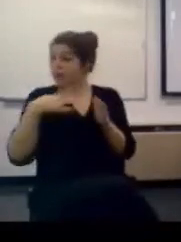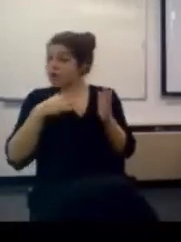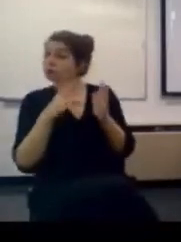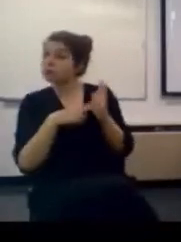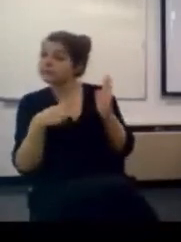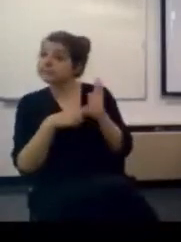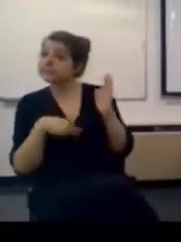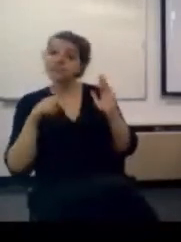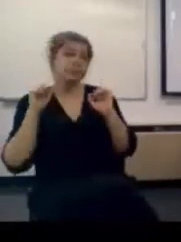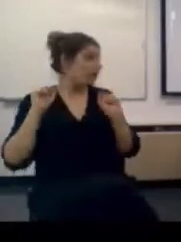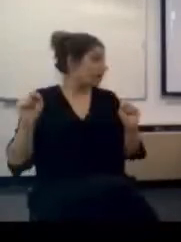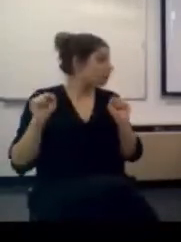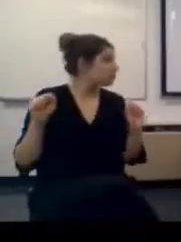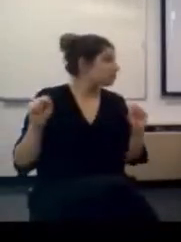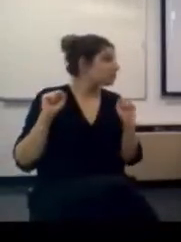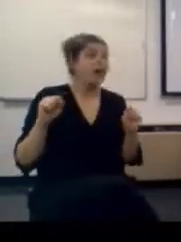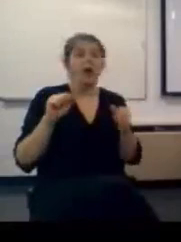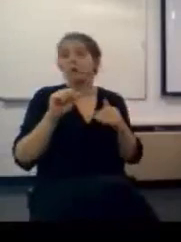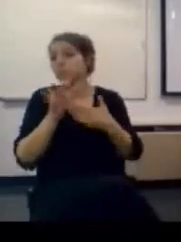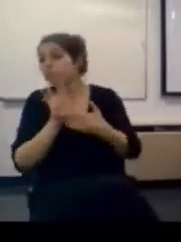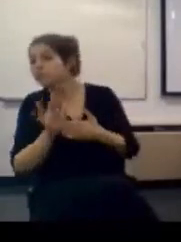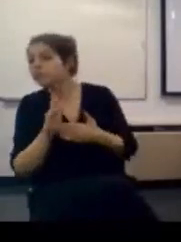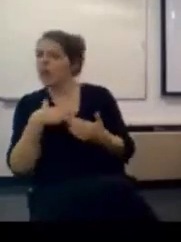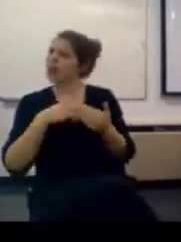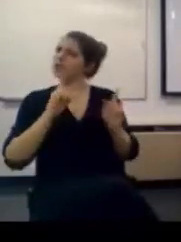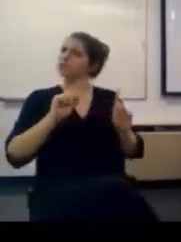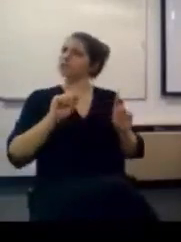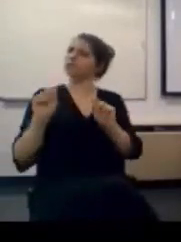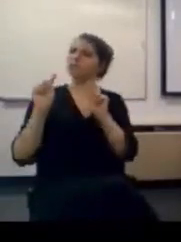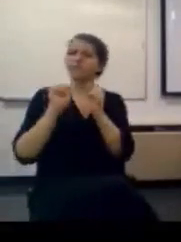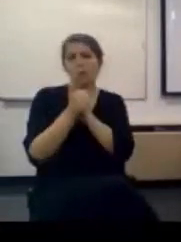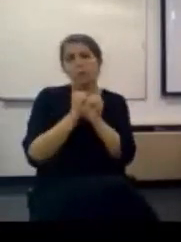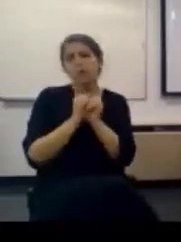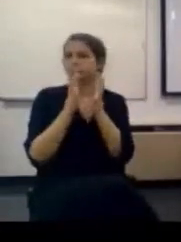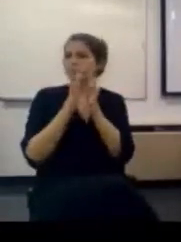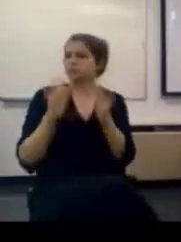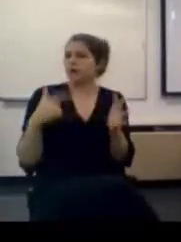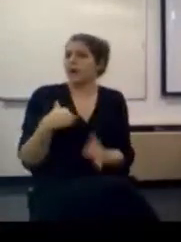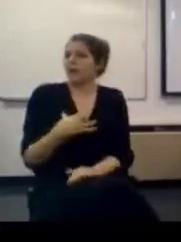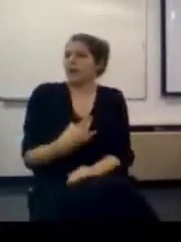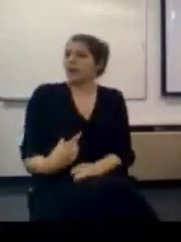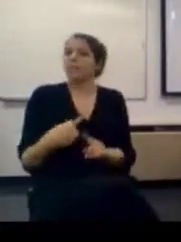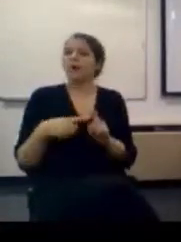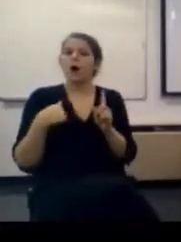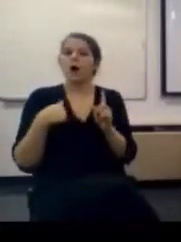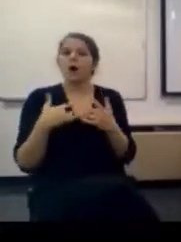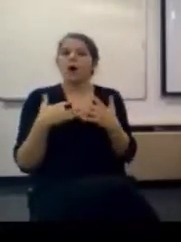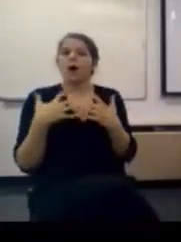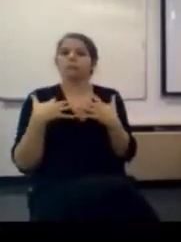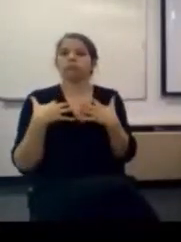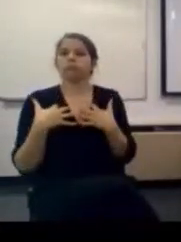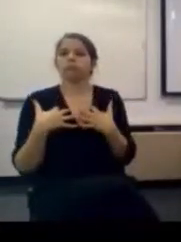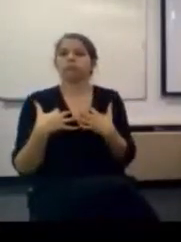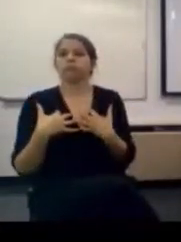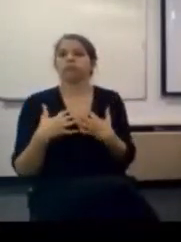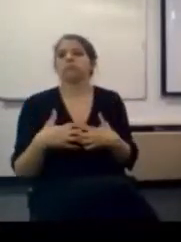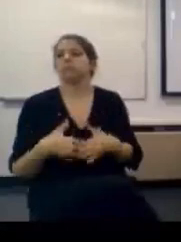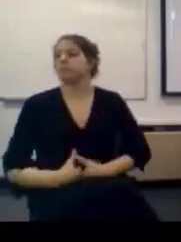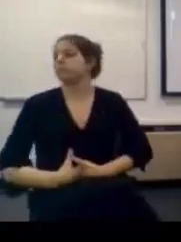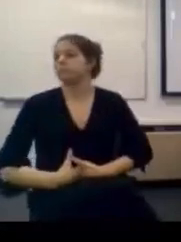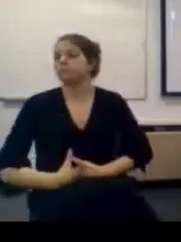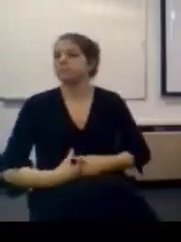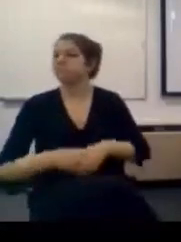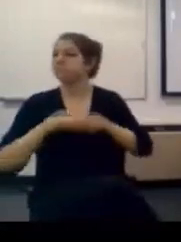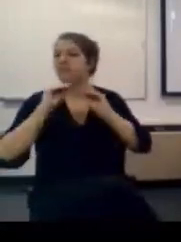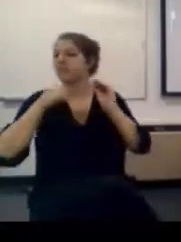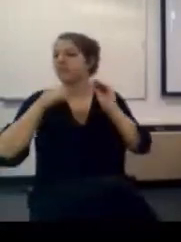enjoyed, right? And I like reading, and I like working out, and I also like went to the movies, and I like, you know, sports, and I just was